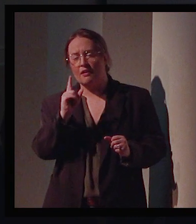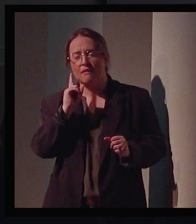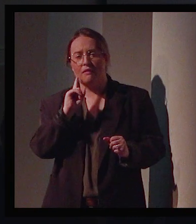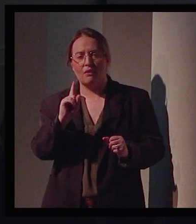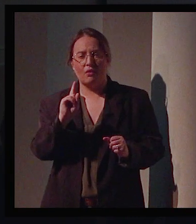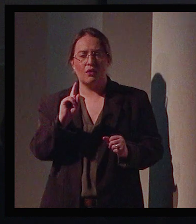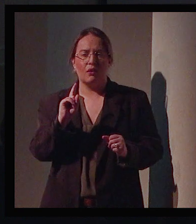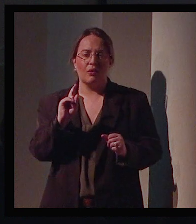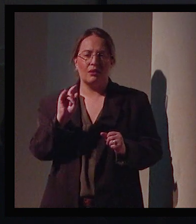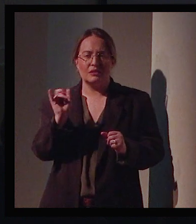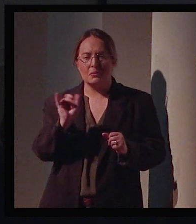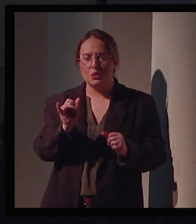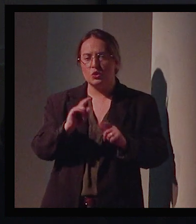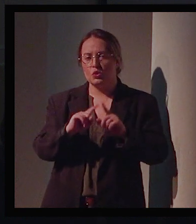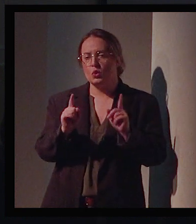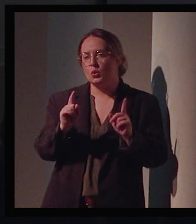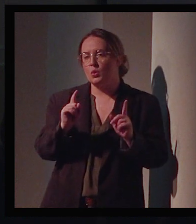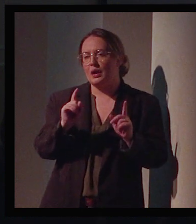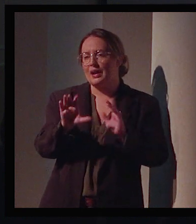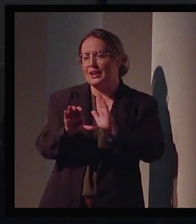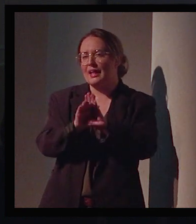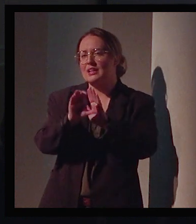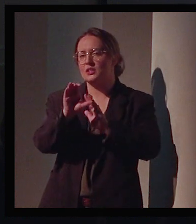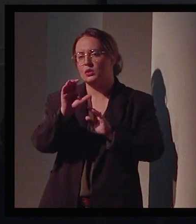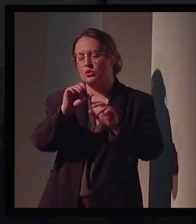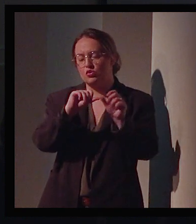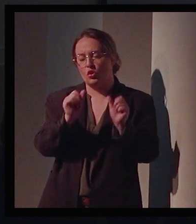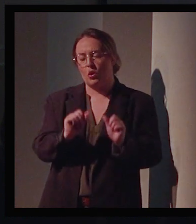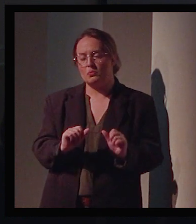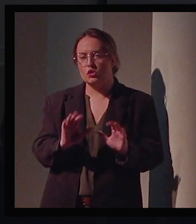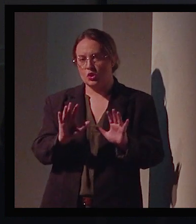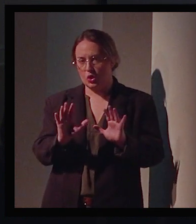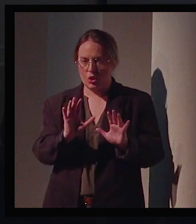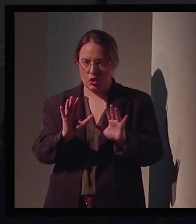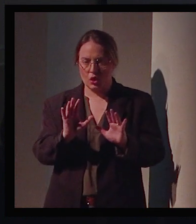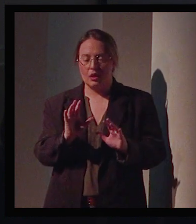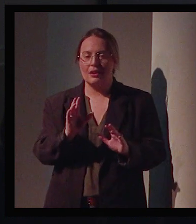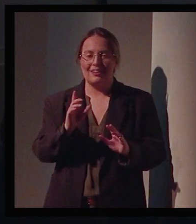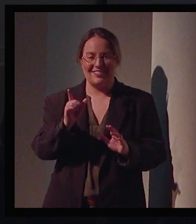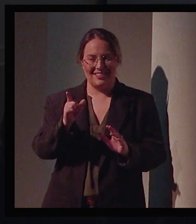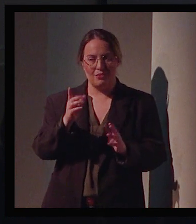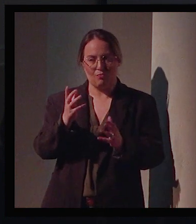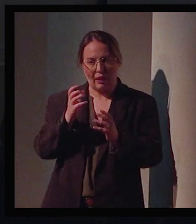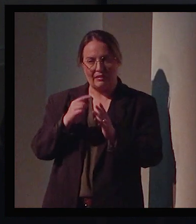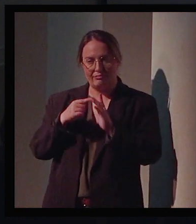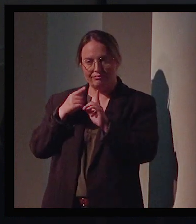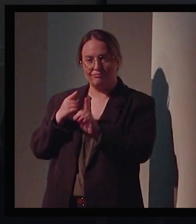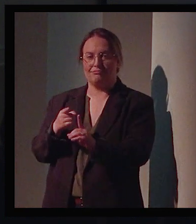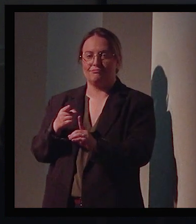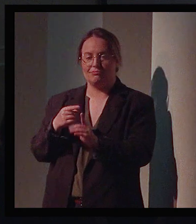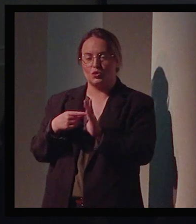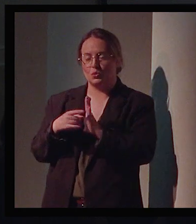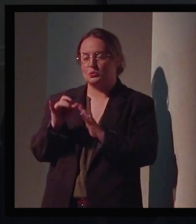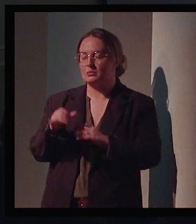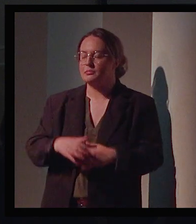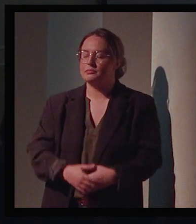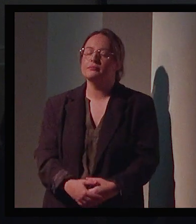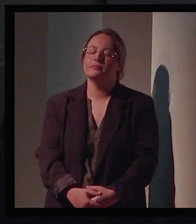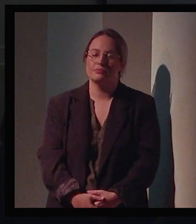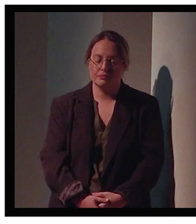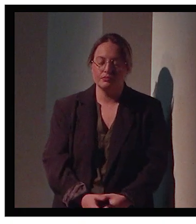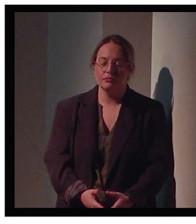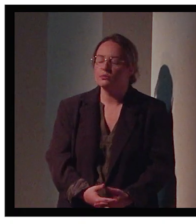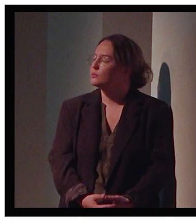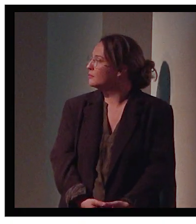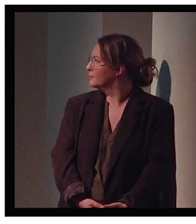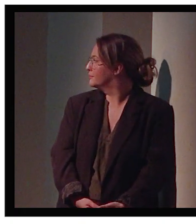kinds of forms Breton had in mind when he was conceiving compositions like this. So although the differences may